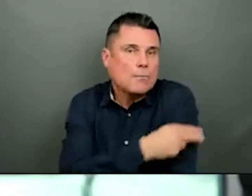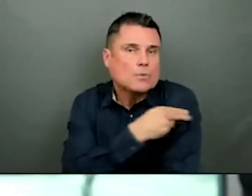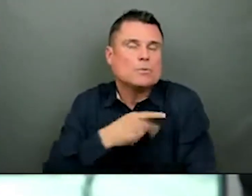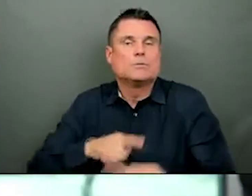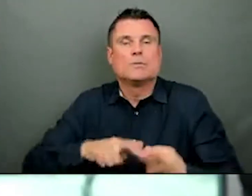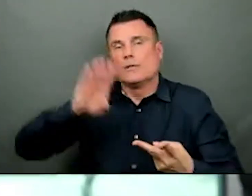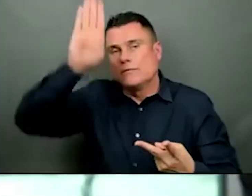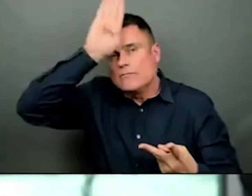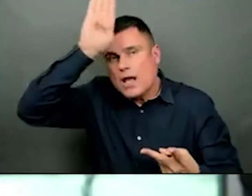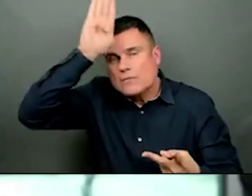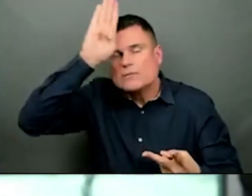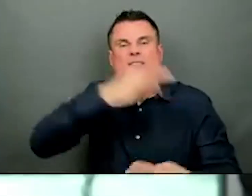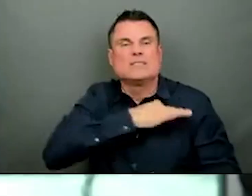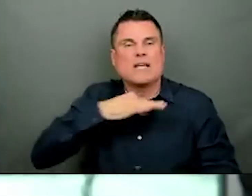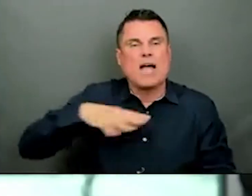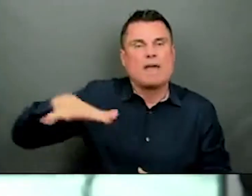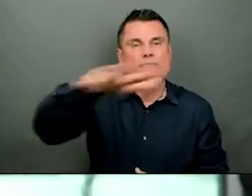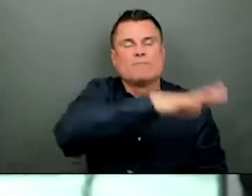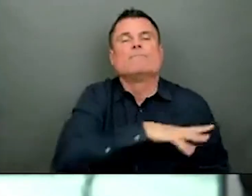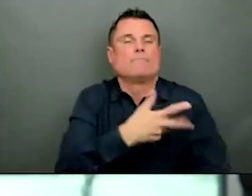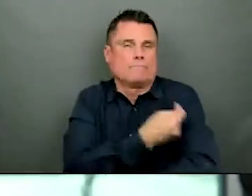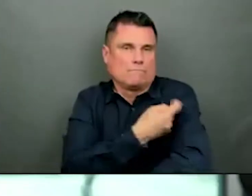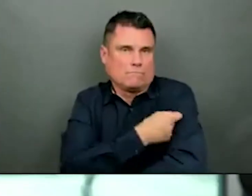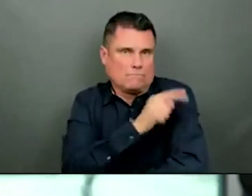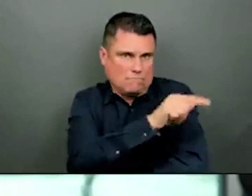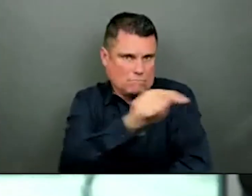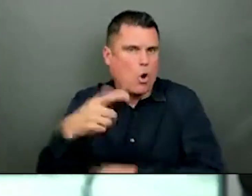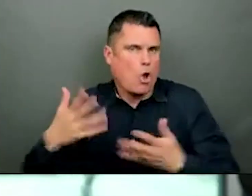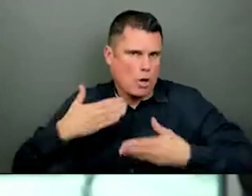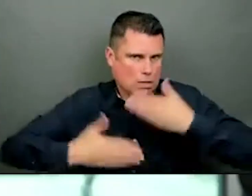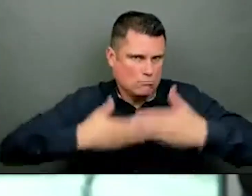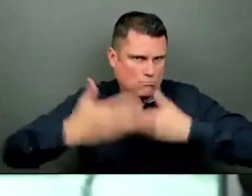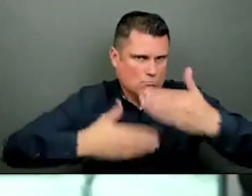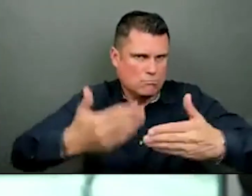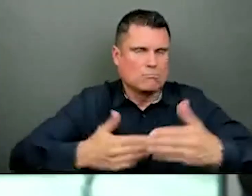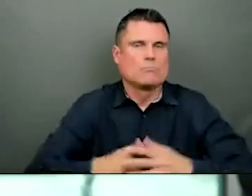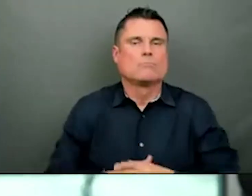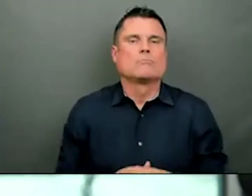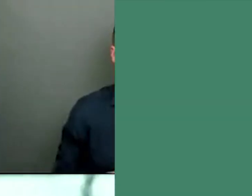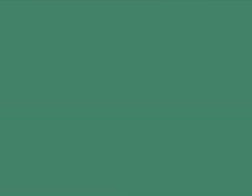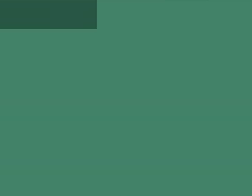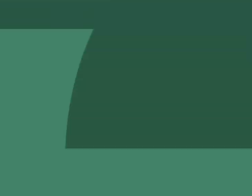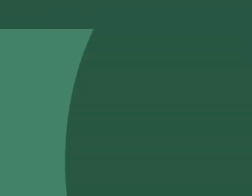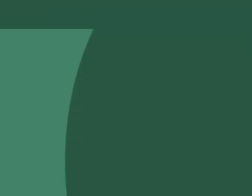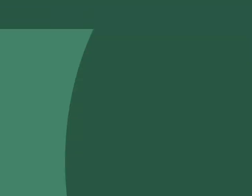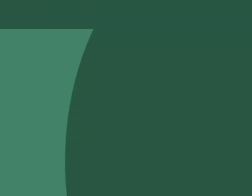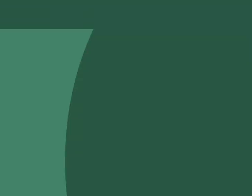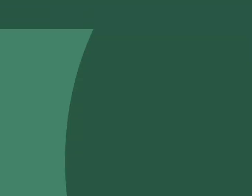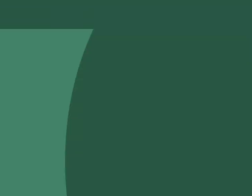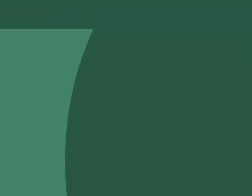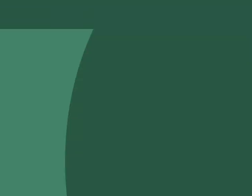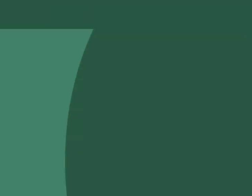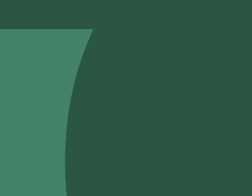in communities with pharmacies and pharmacists assisting at workplaces and work sites.